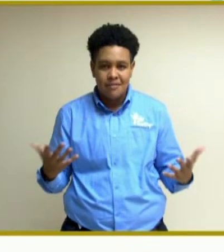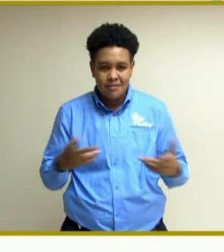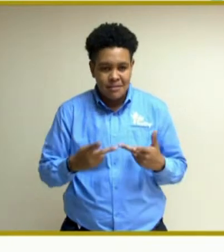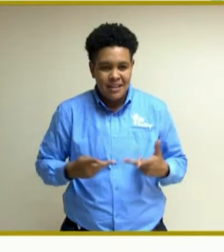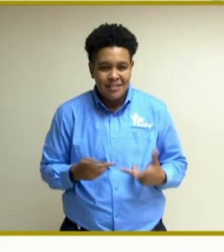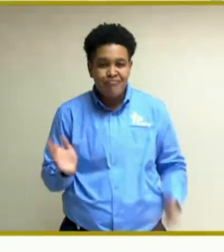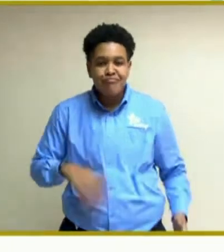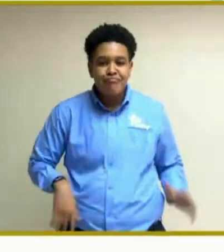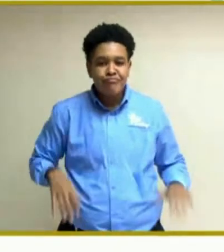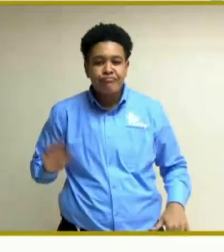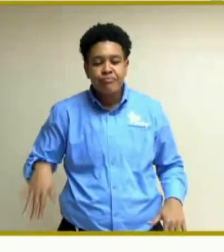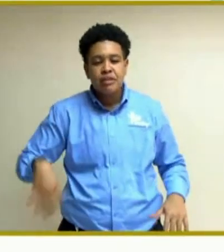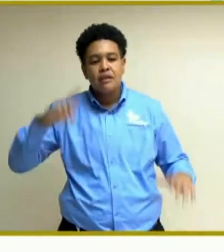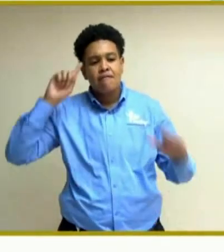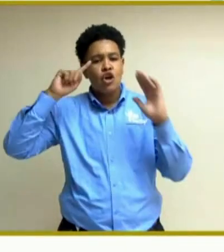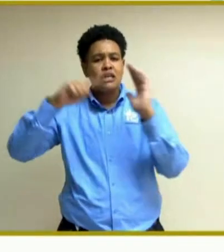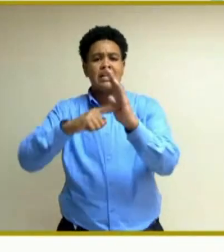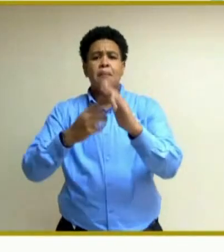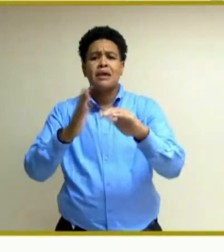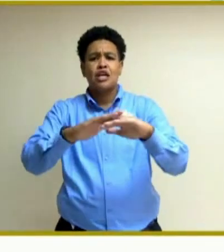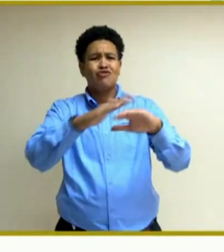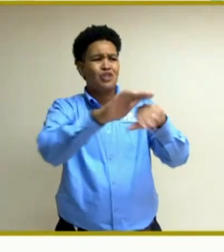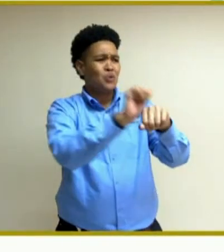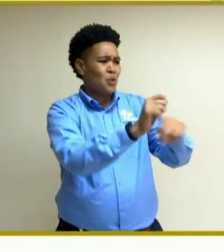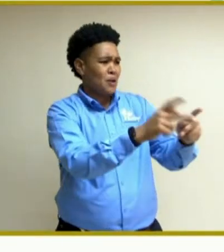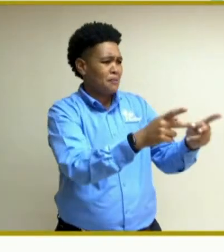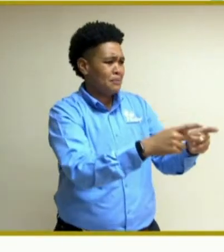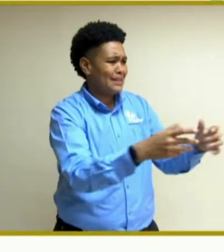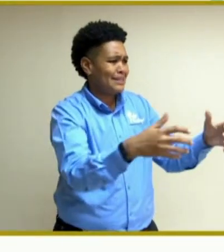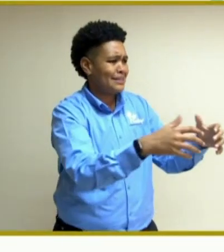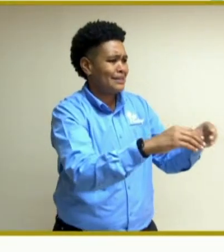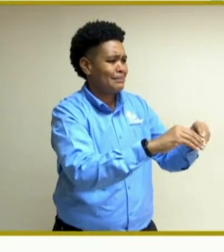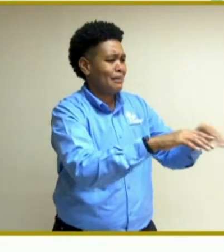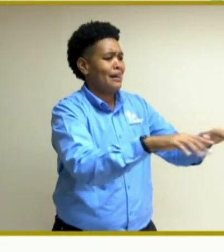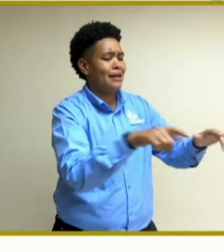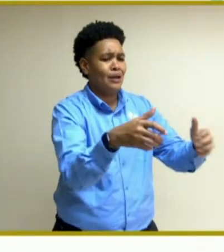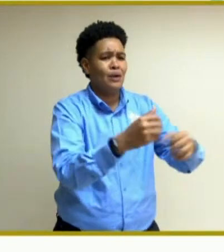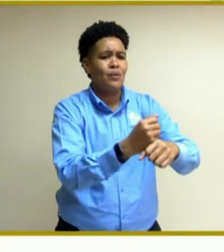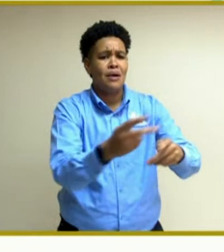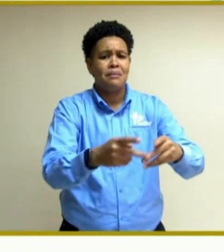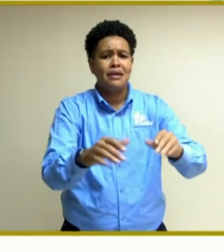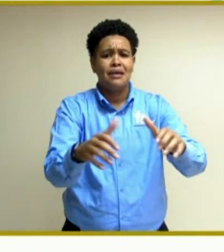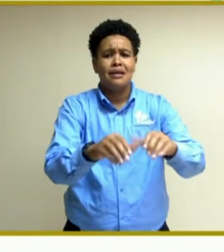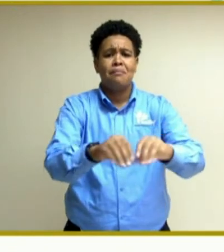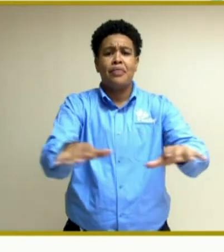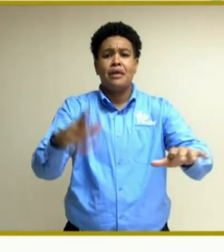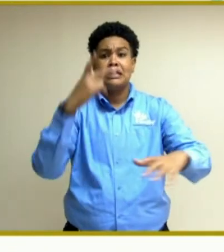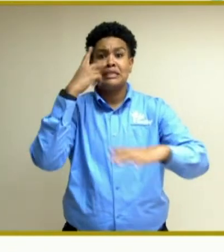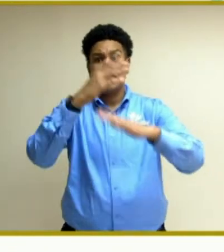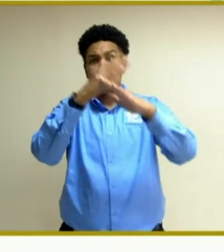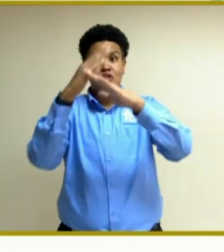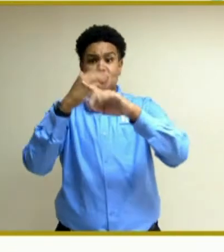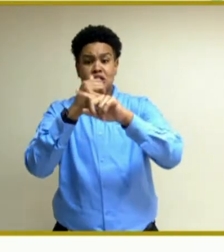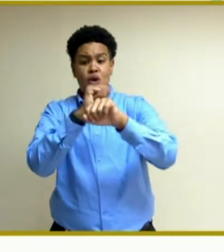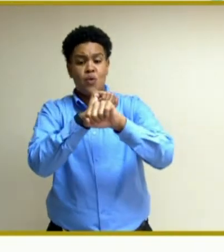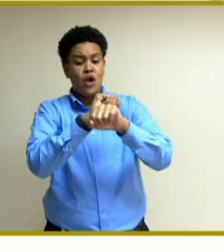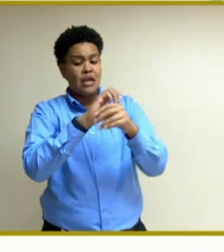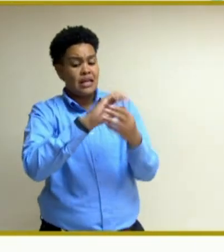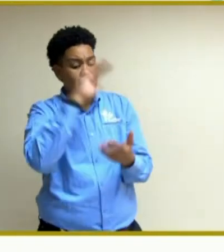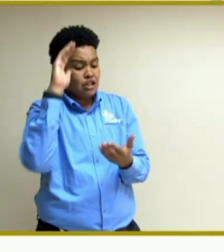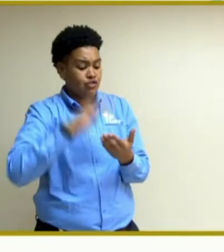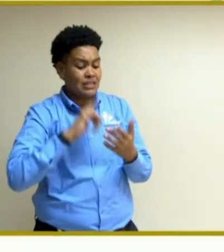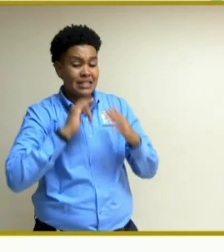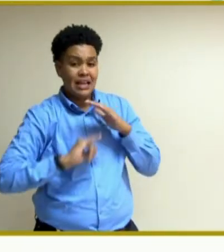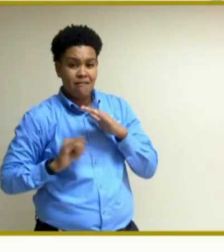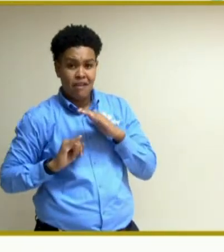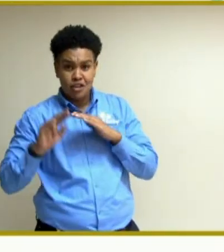For example, the increase in workplace clusters. We see that restriction work in decreasing the infection